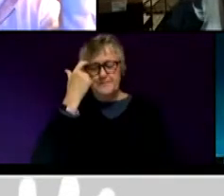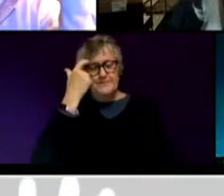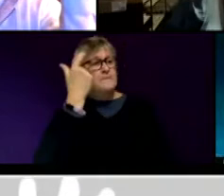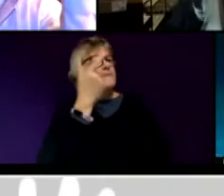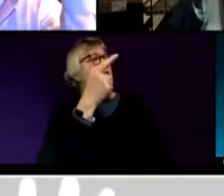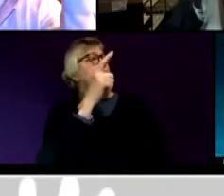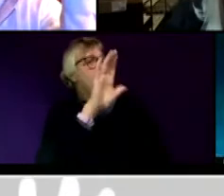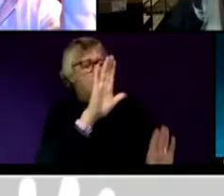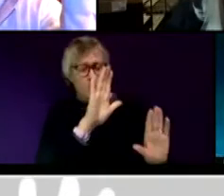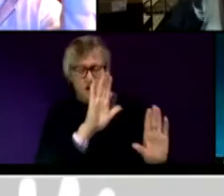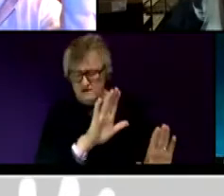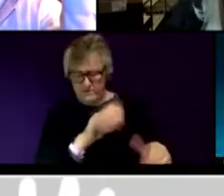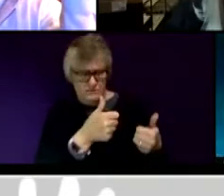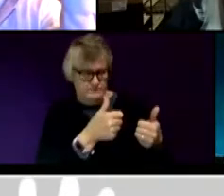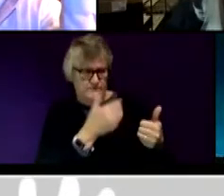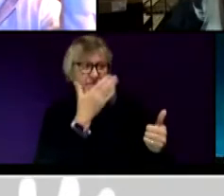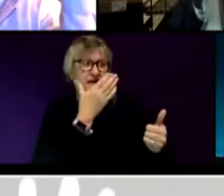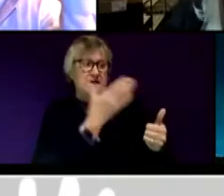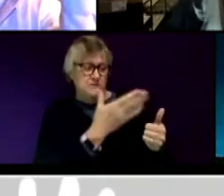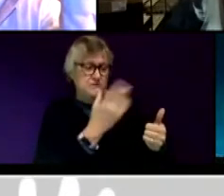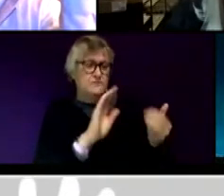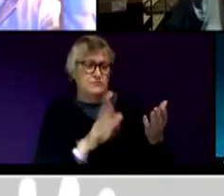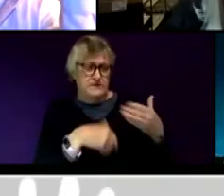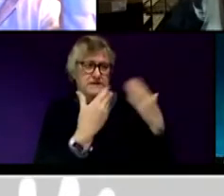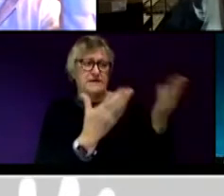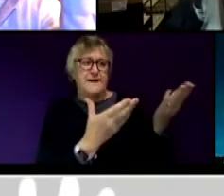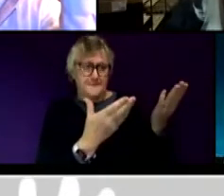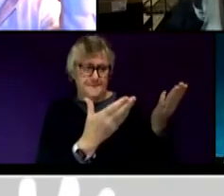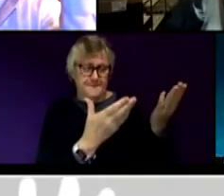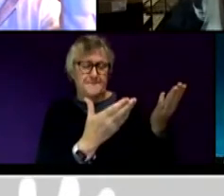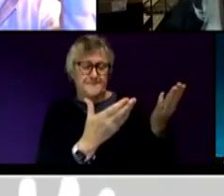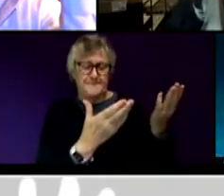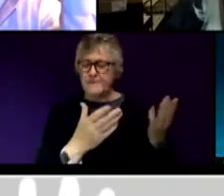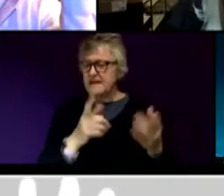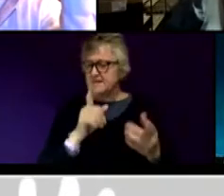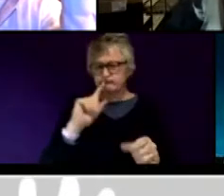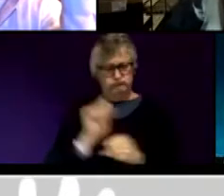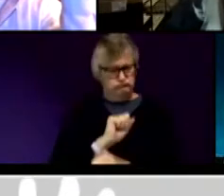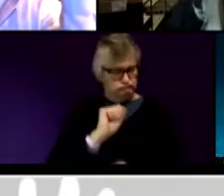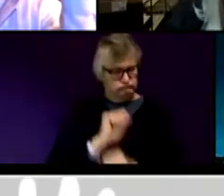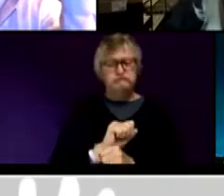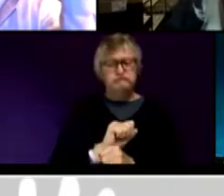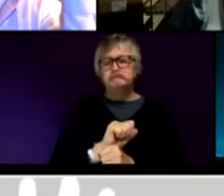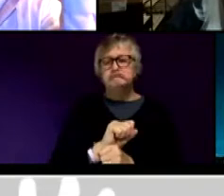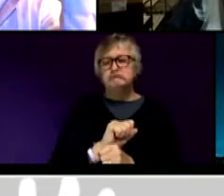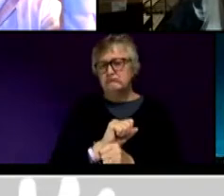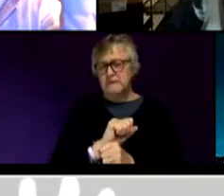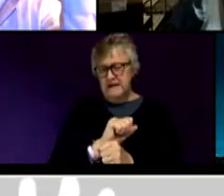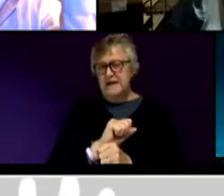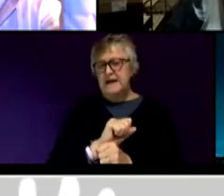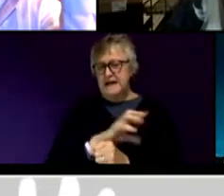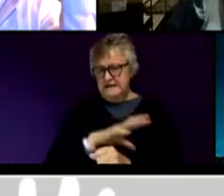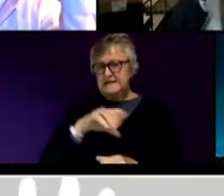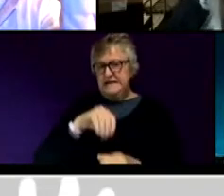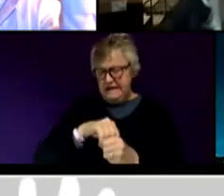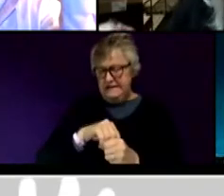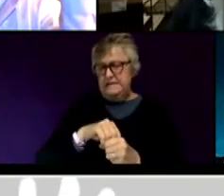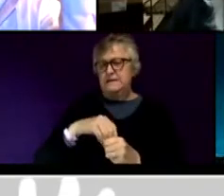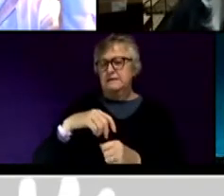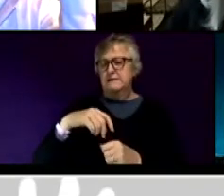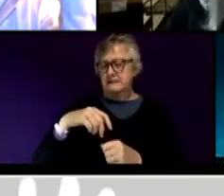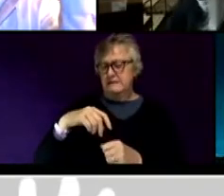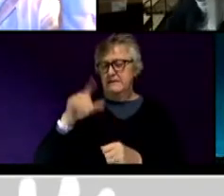I appreciate that. It's certainly within the PCCEP's purview to ask for those kinds of reports that are written.